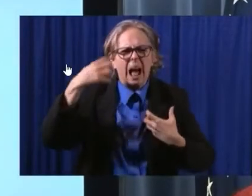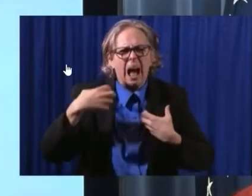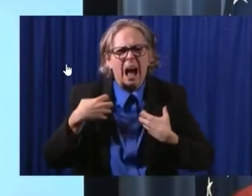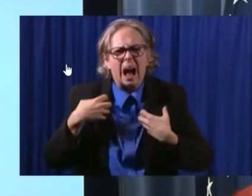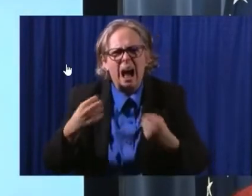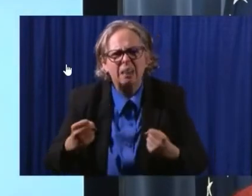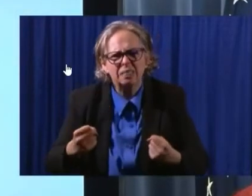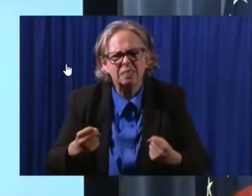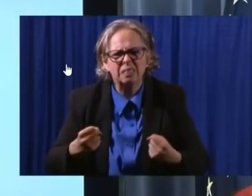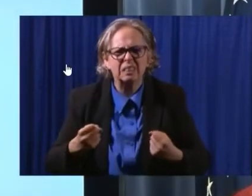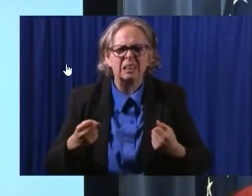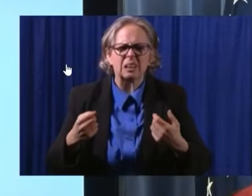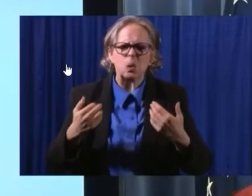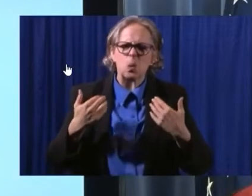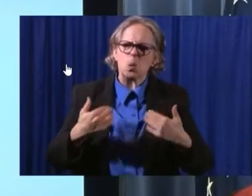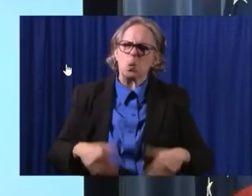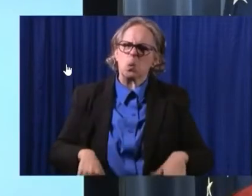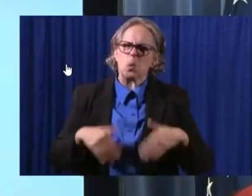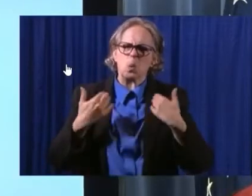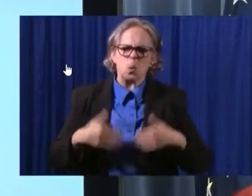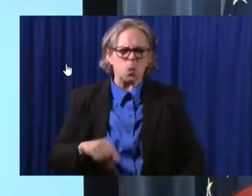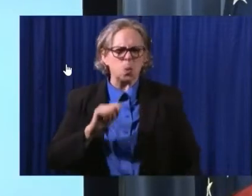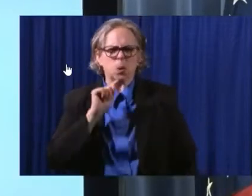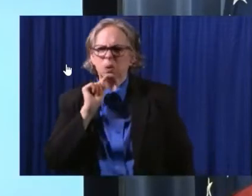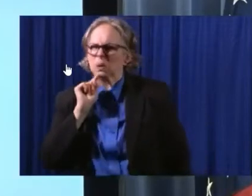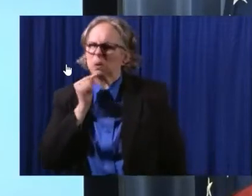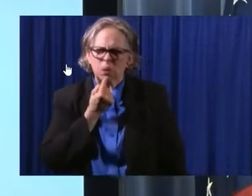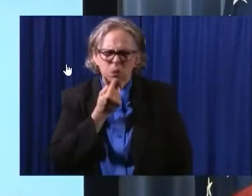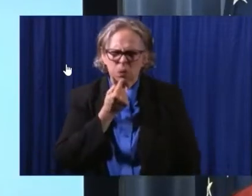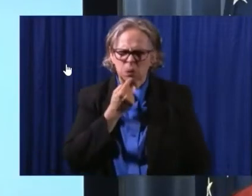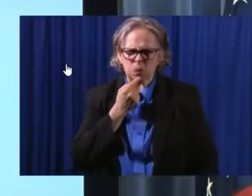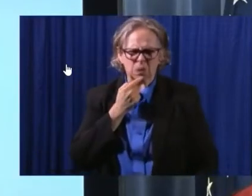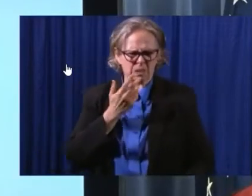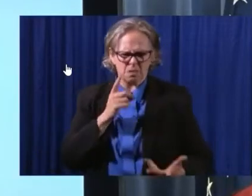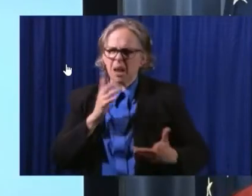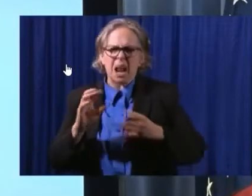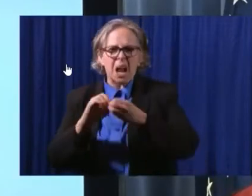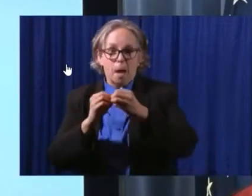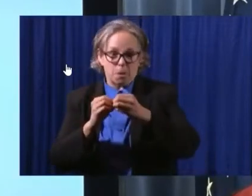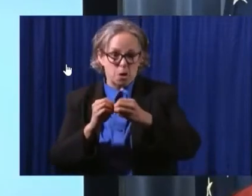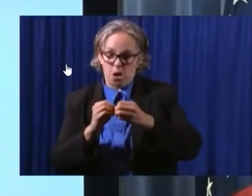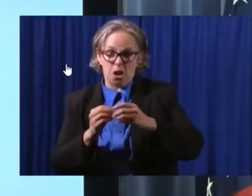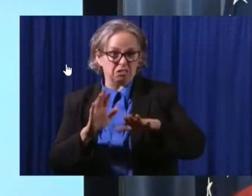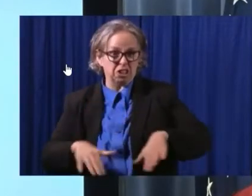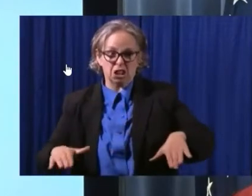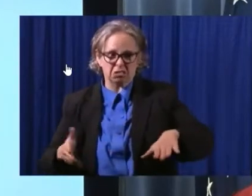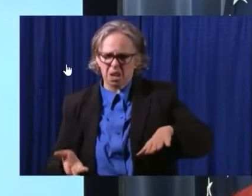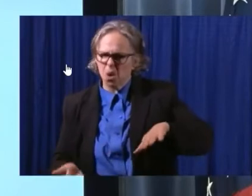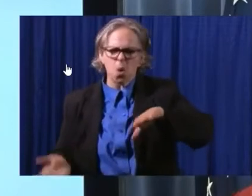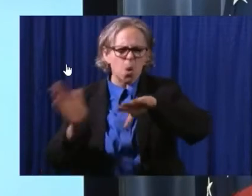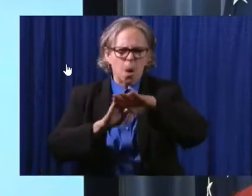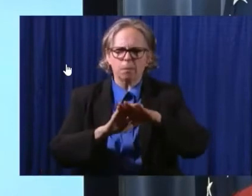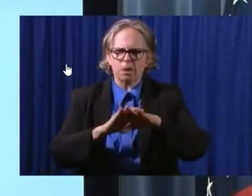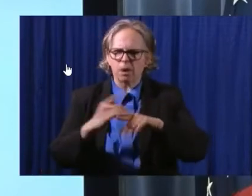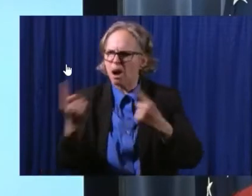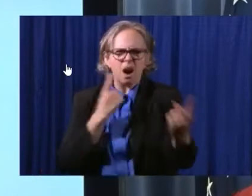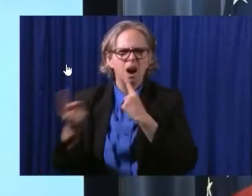the state, have seen a marked increase in patients that are presenting with concerns for anxiety and depression since the